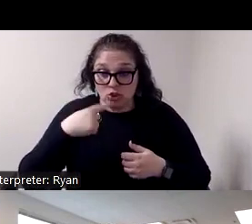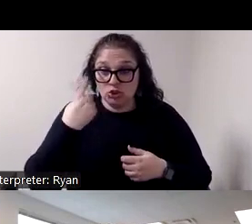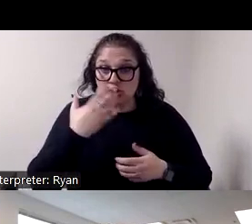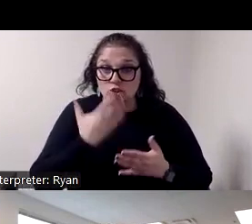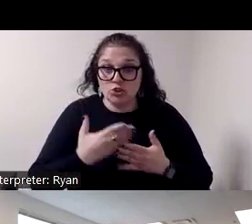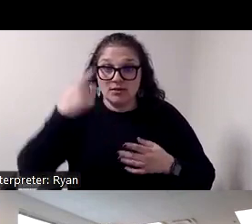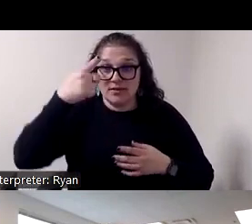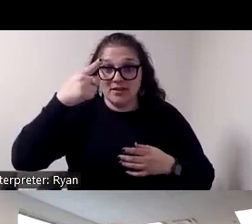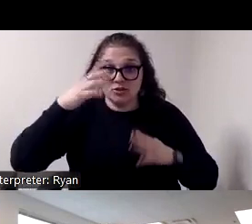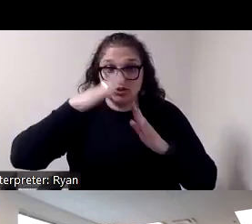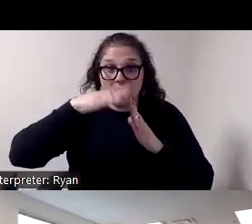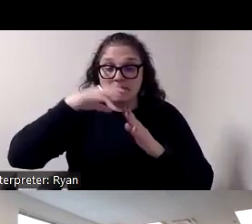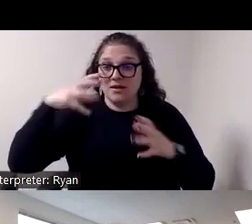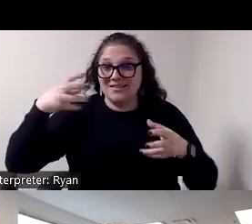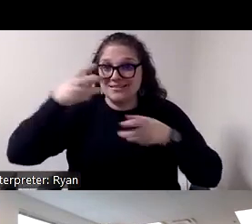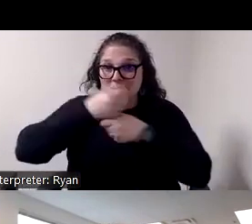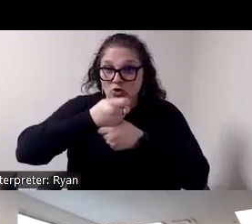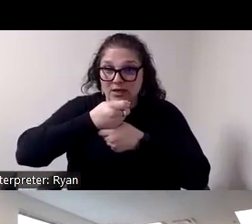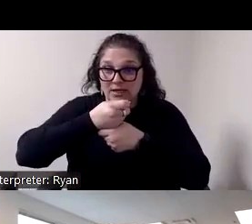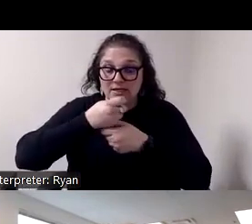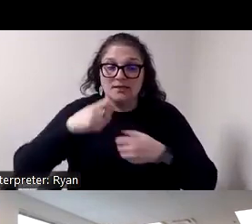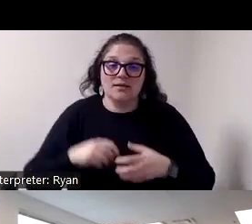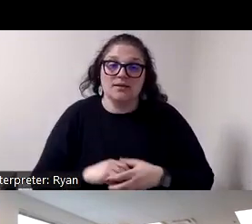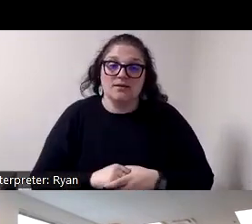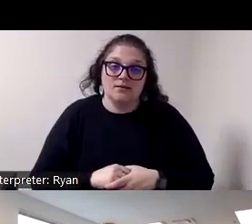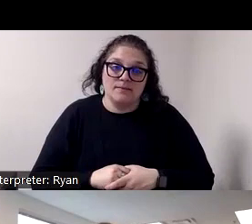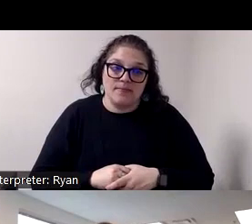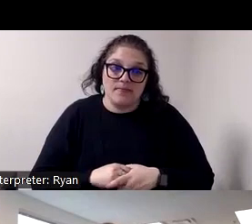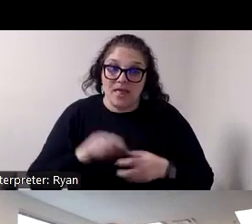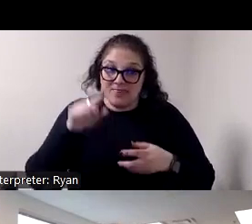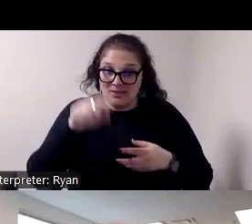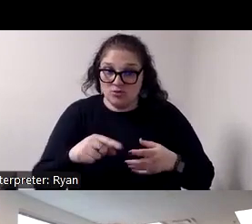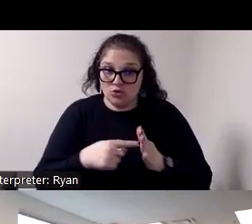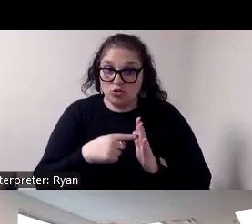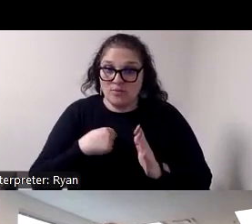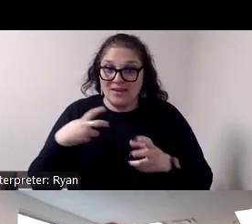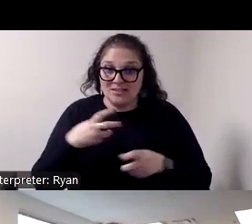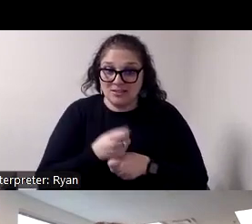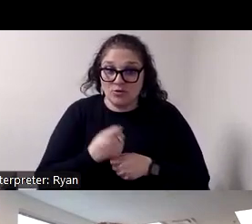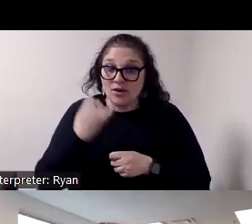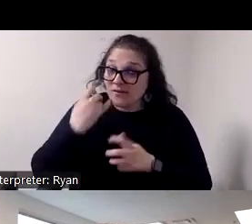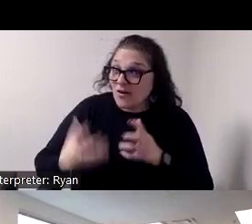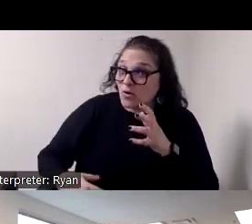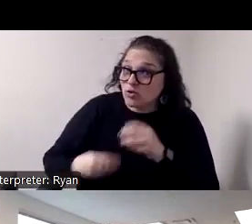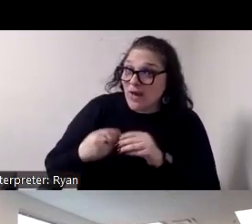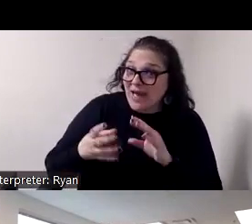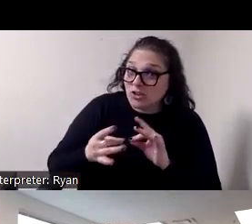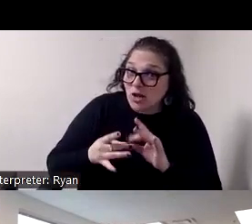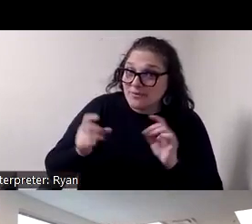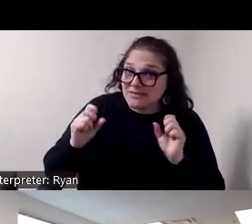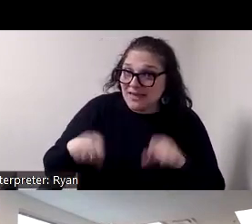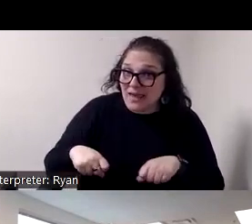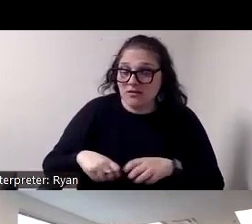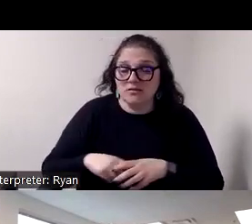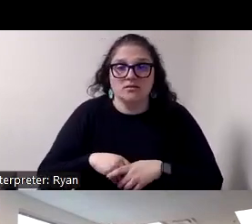tab, and this will show me a summary of the hours. And if I want to add any comments, I can. I'll